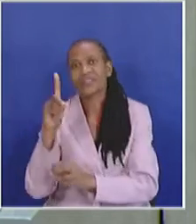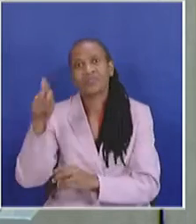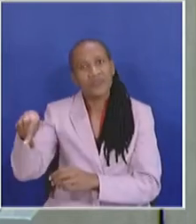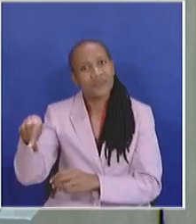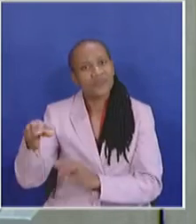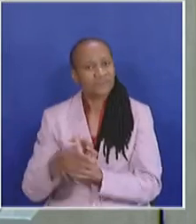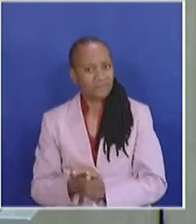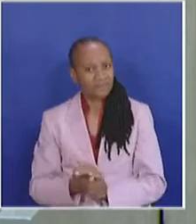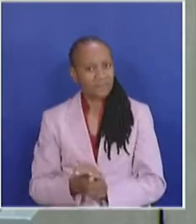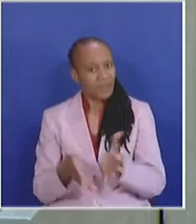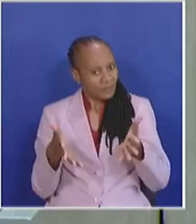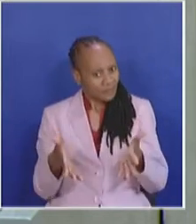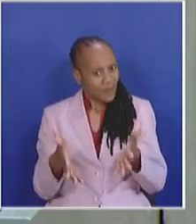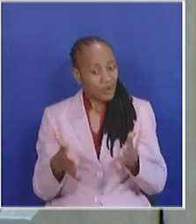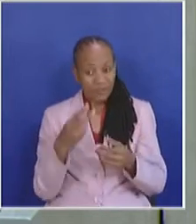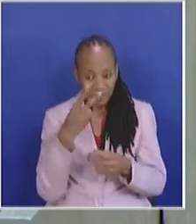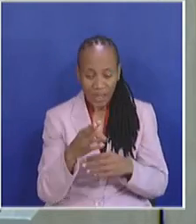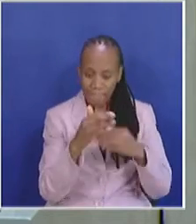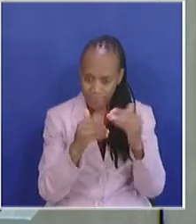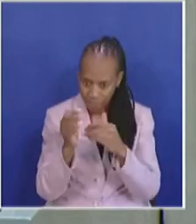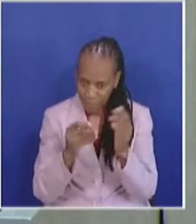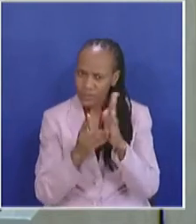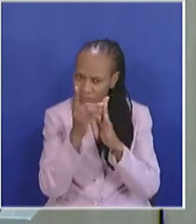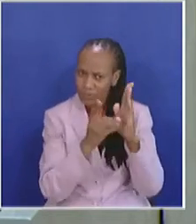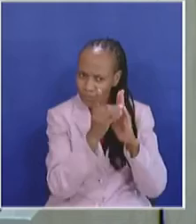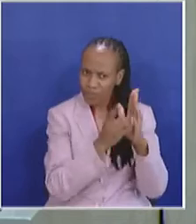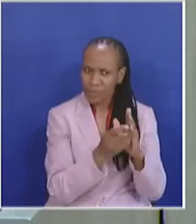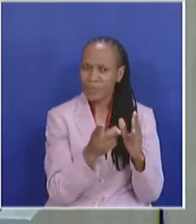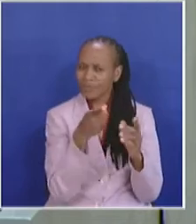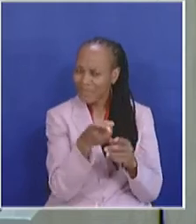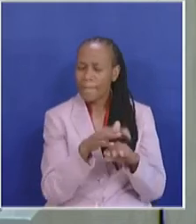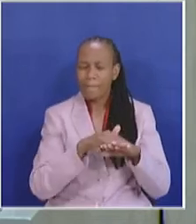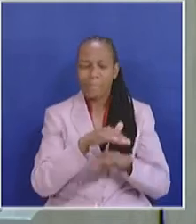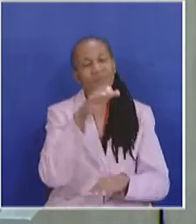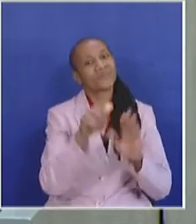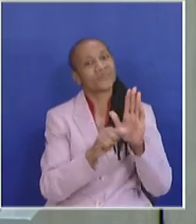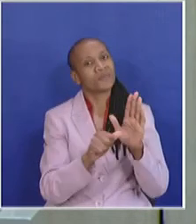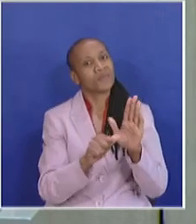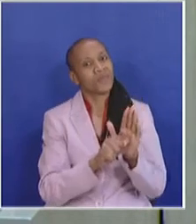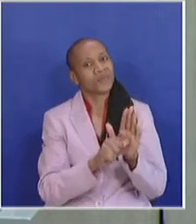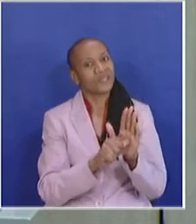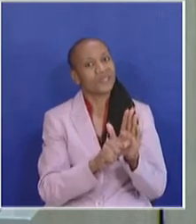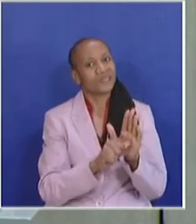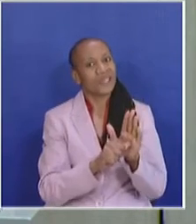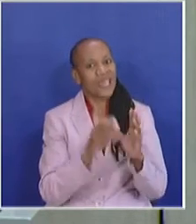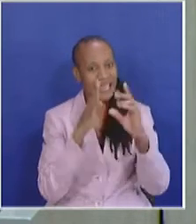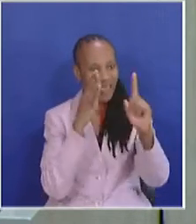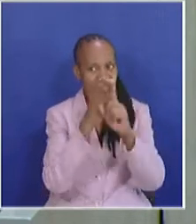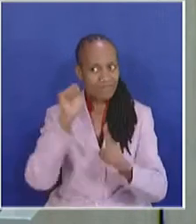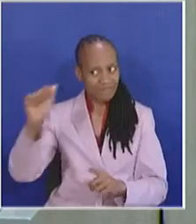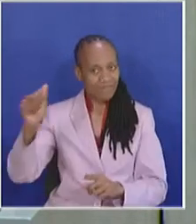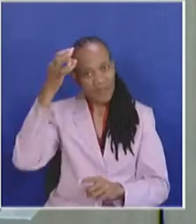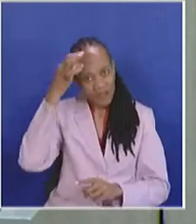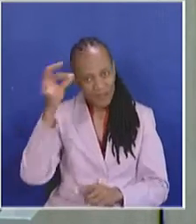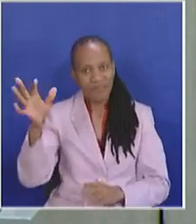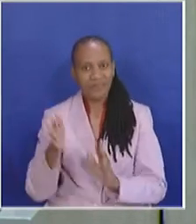in this context that infrastructure development has remained one of the key priorities of the African National Congress government.